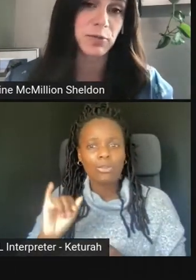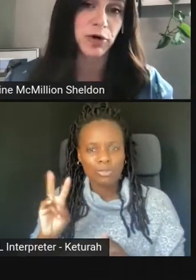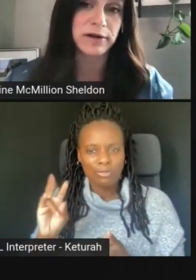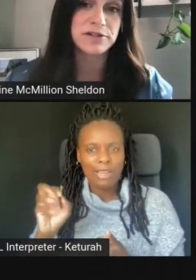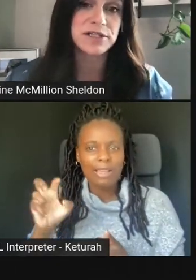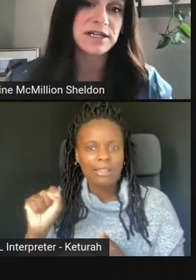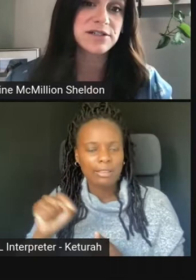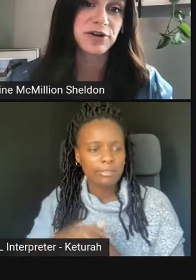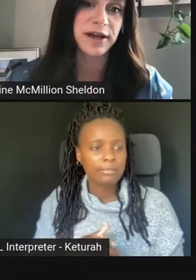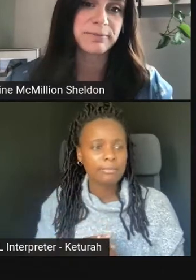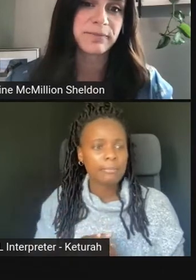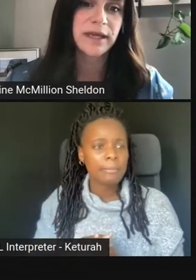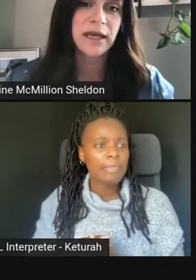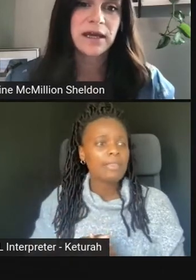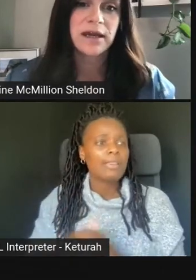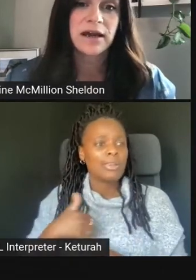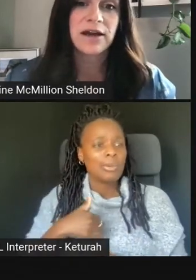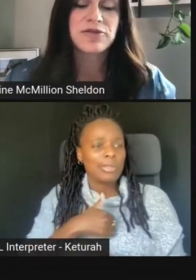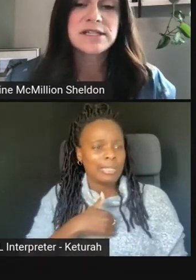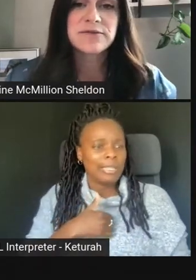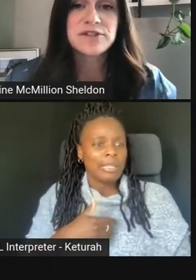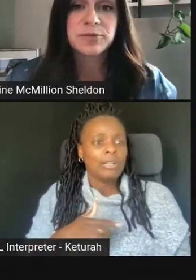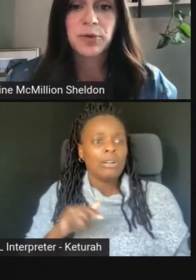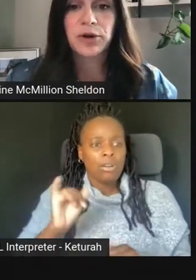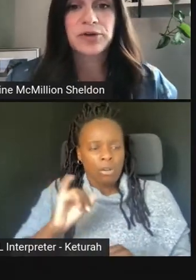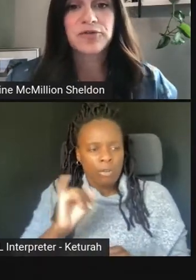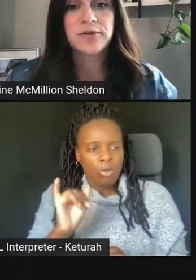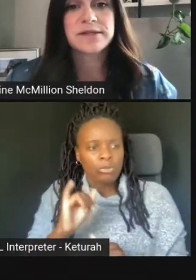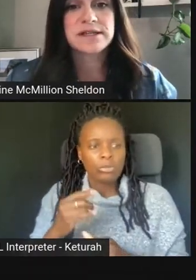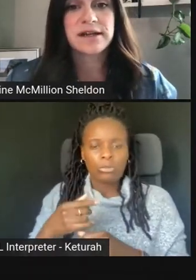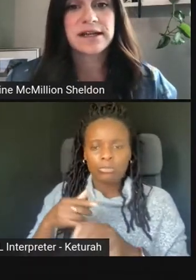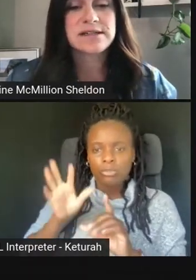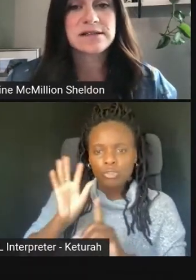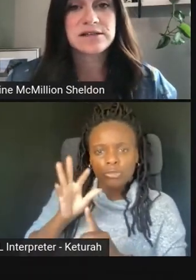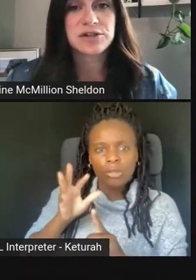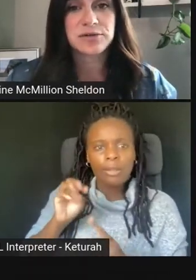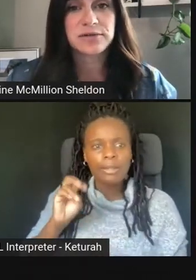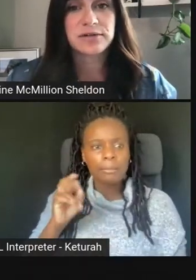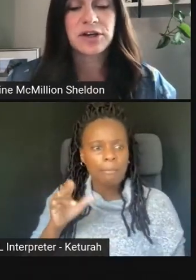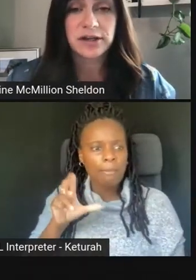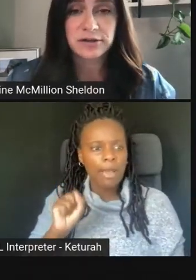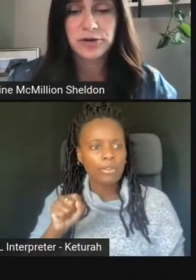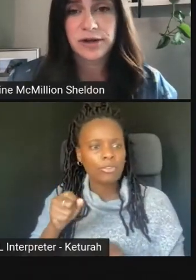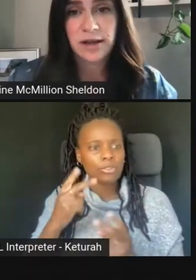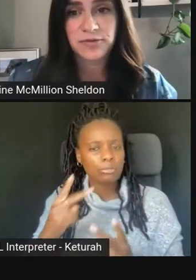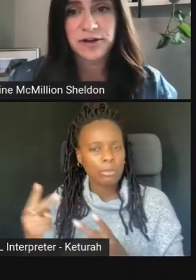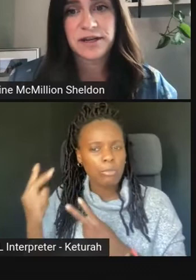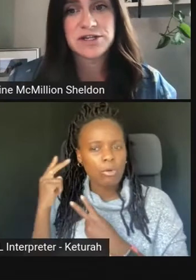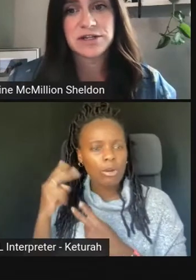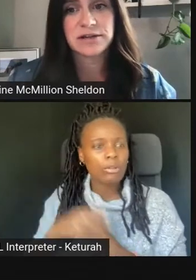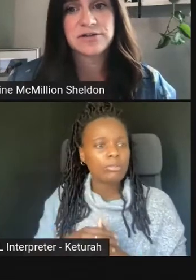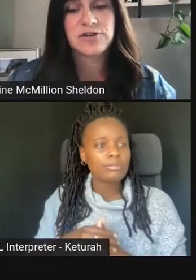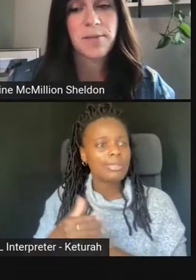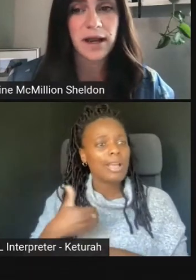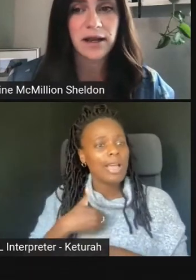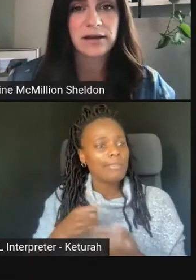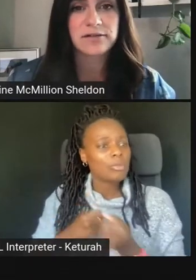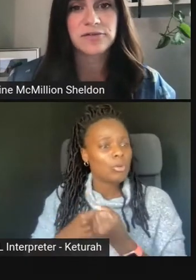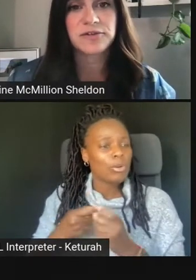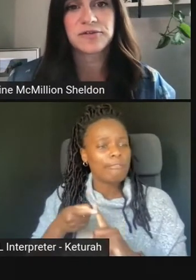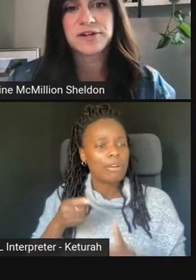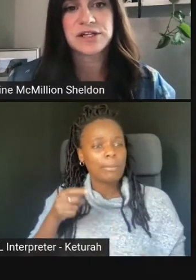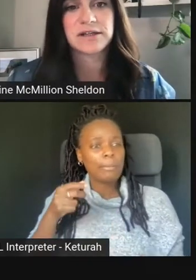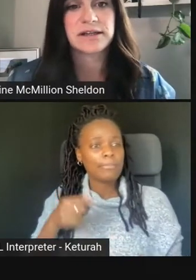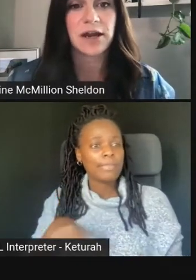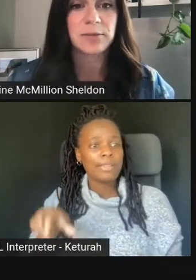miners' memorial just yesterday. I've received support from the Sundance Institute, the Guggenheim Foundation, Tribeca,